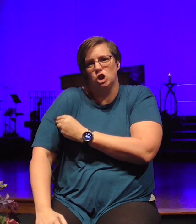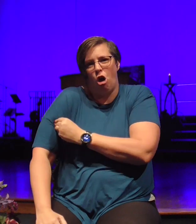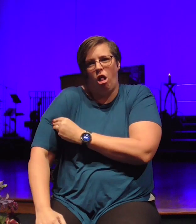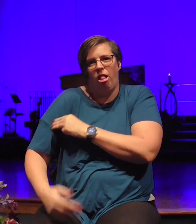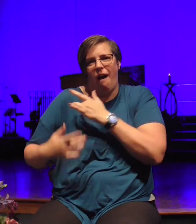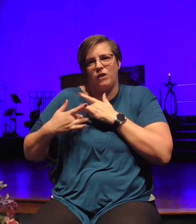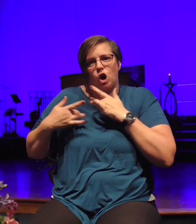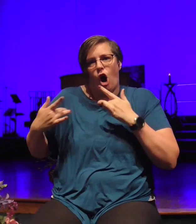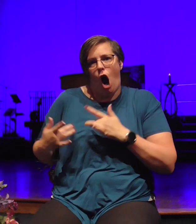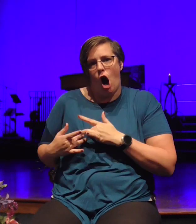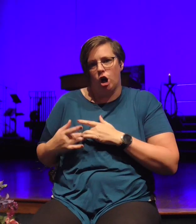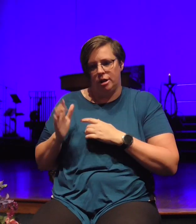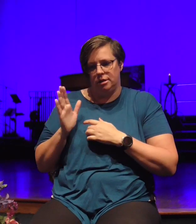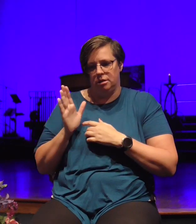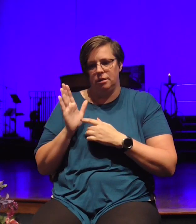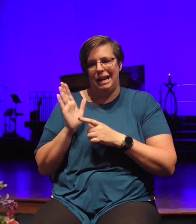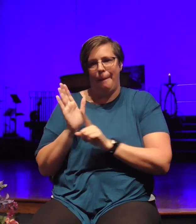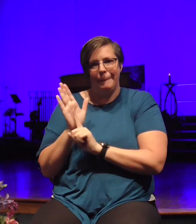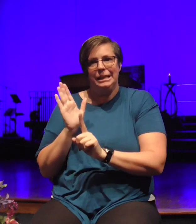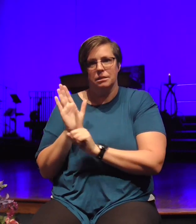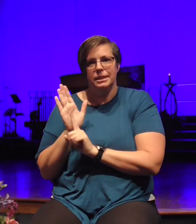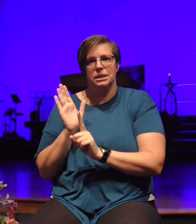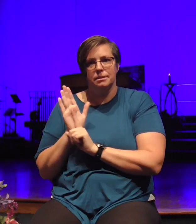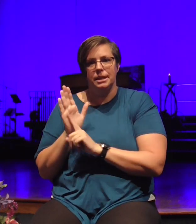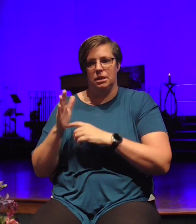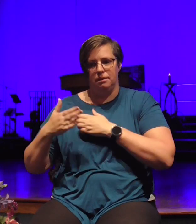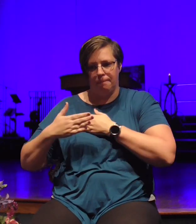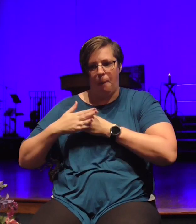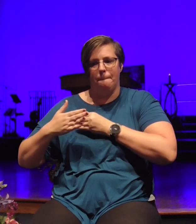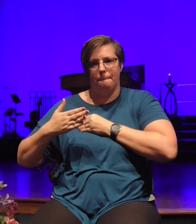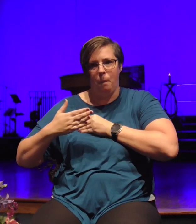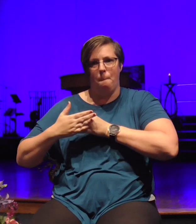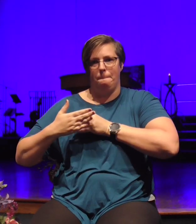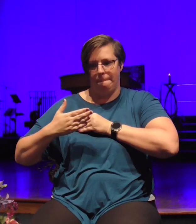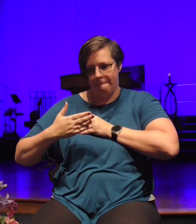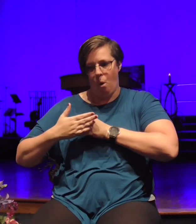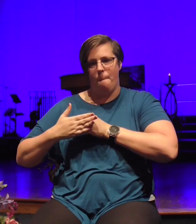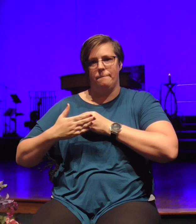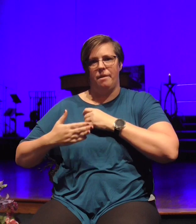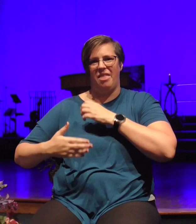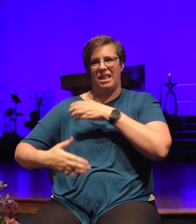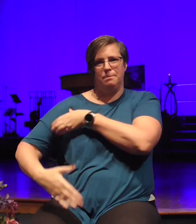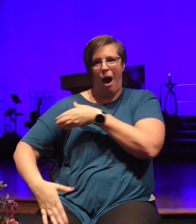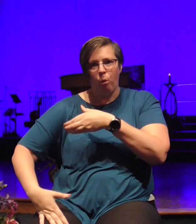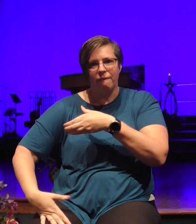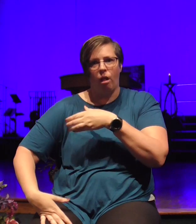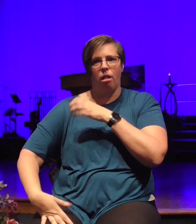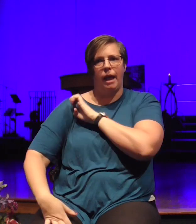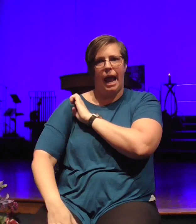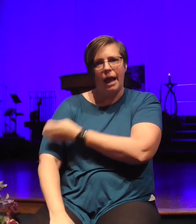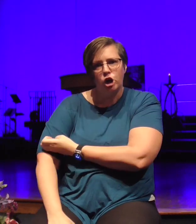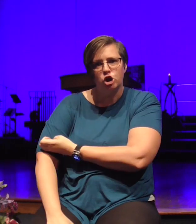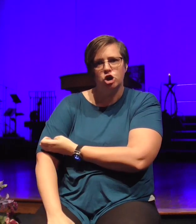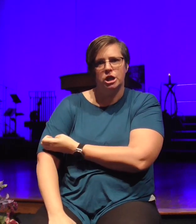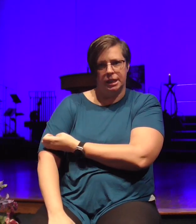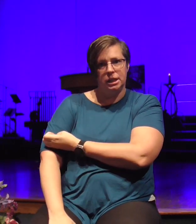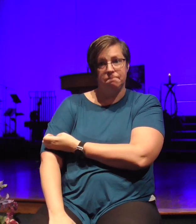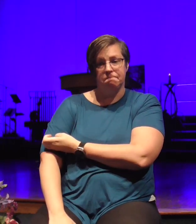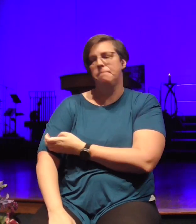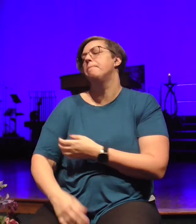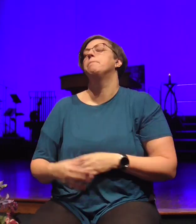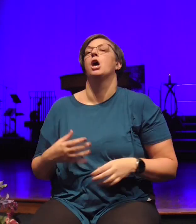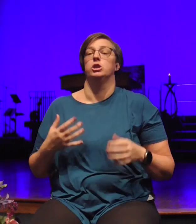of our life. Feel the power of the energy of the heart. And what we're going to do in